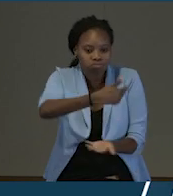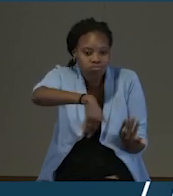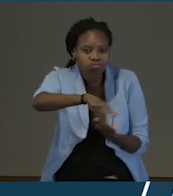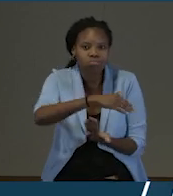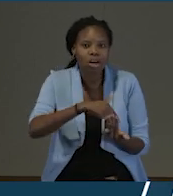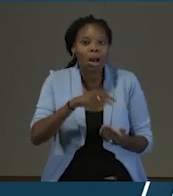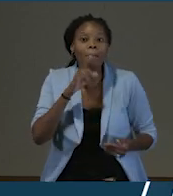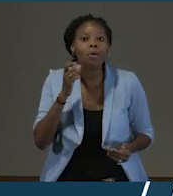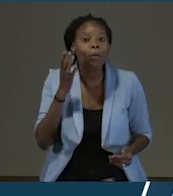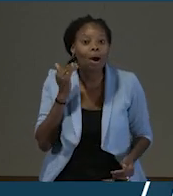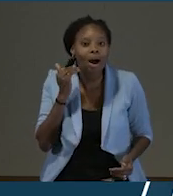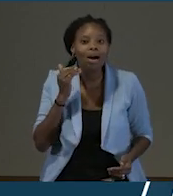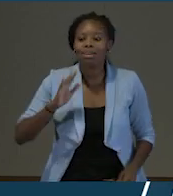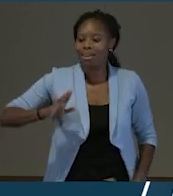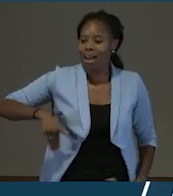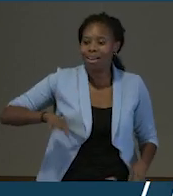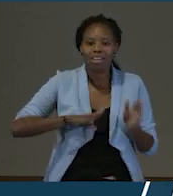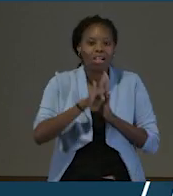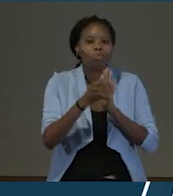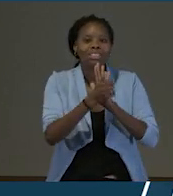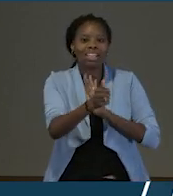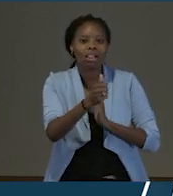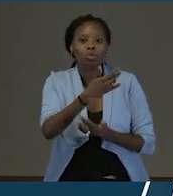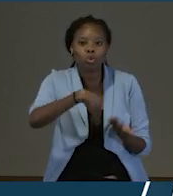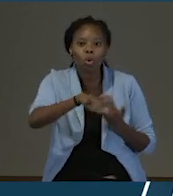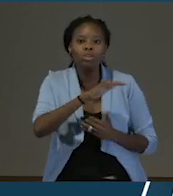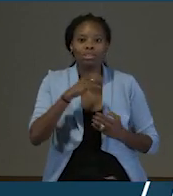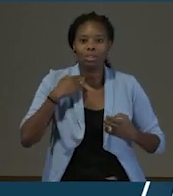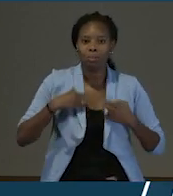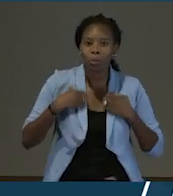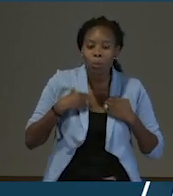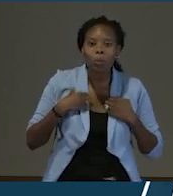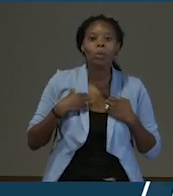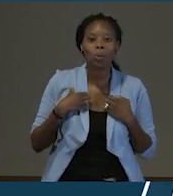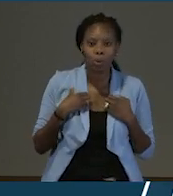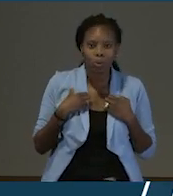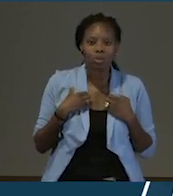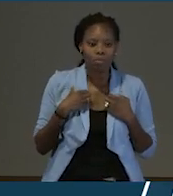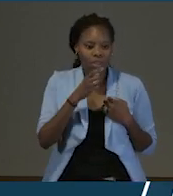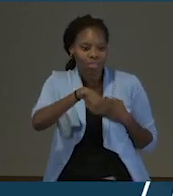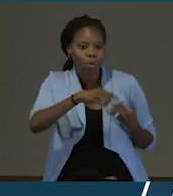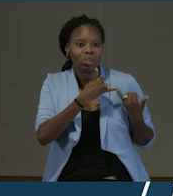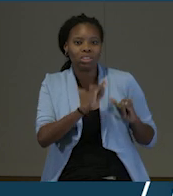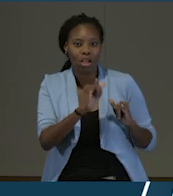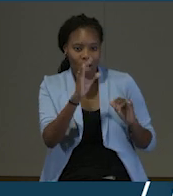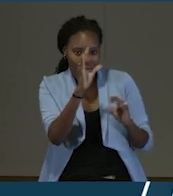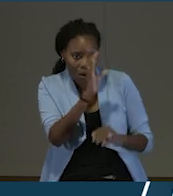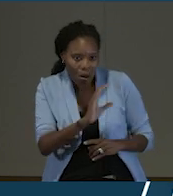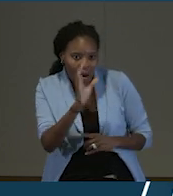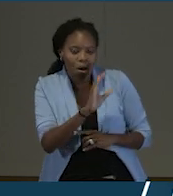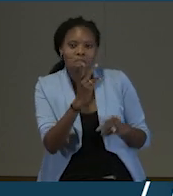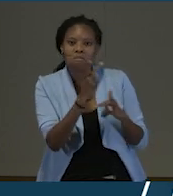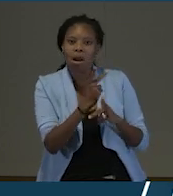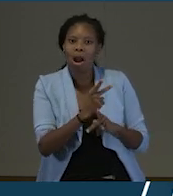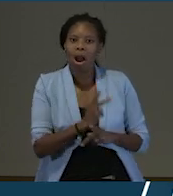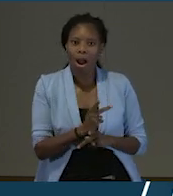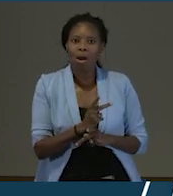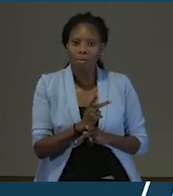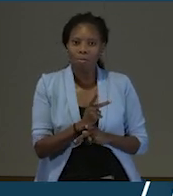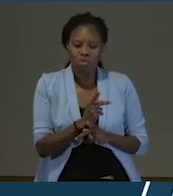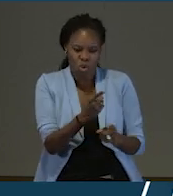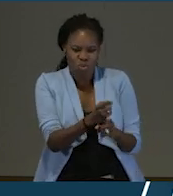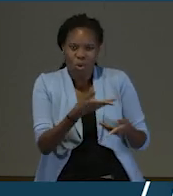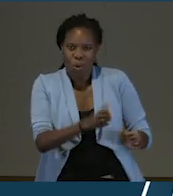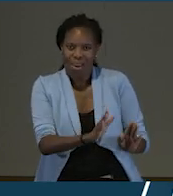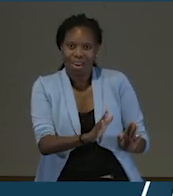so socially and emotionally immature. They are exploring, and they want everything for them right away, right? Again, they